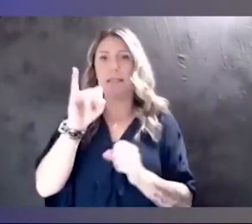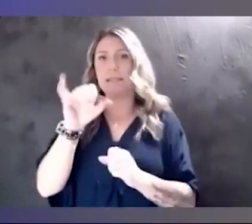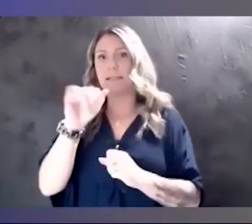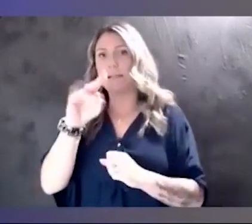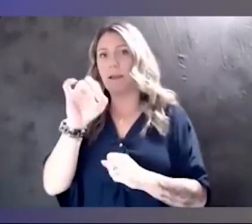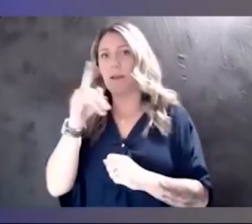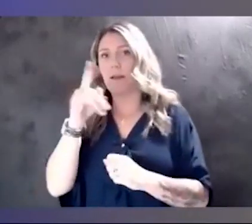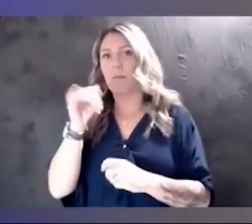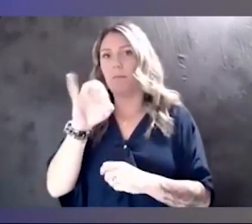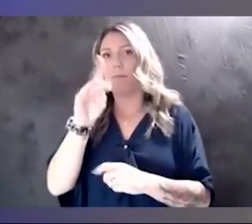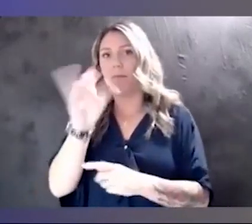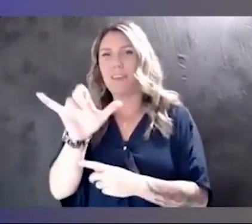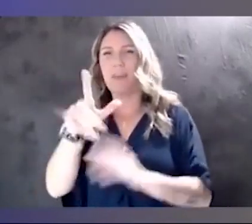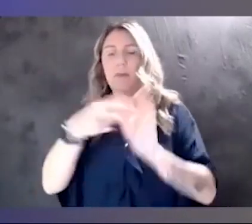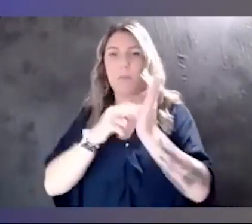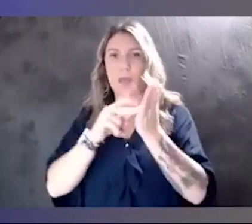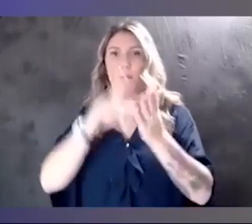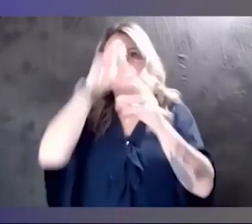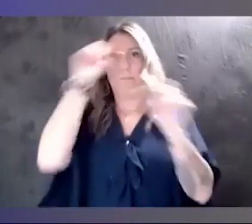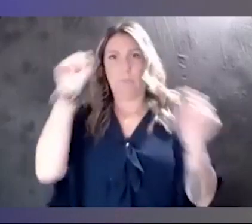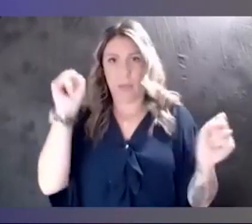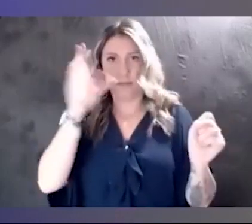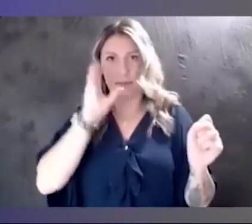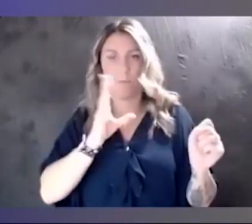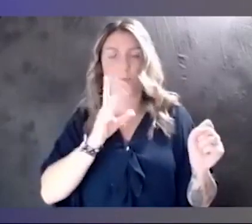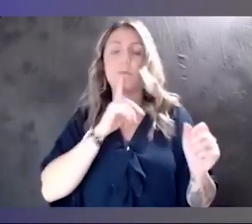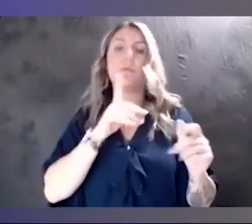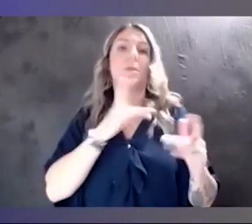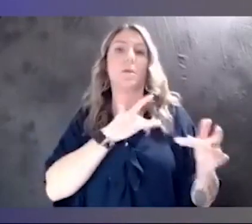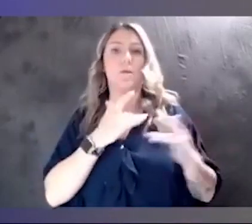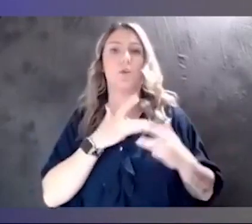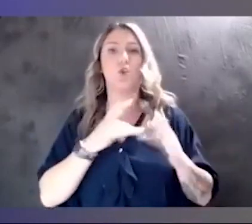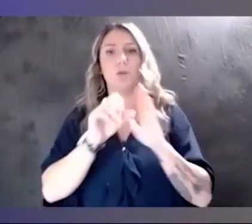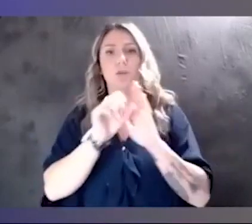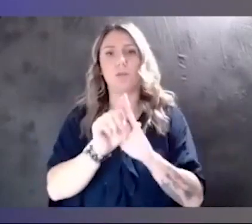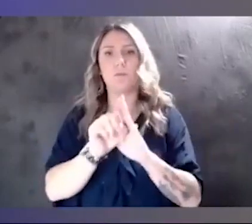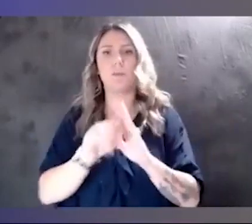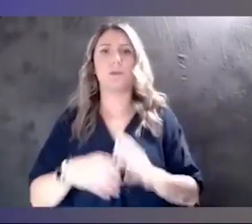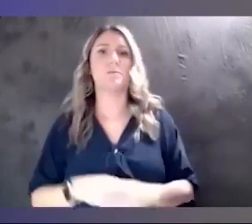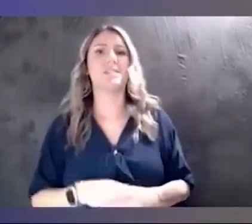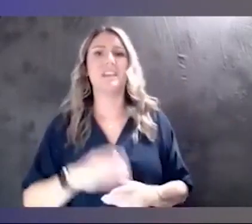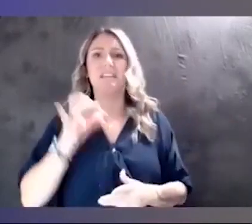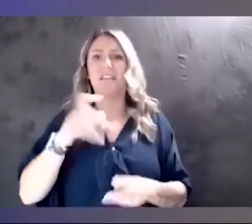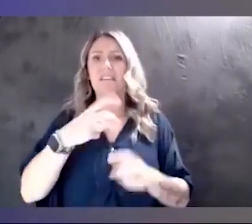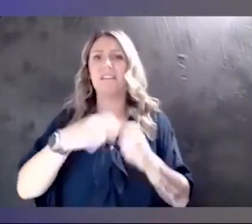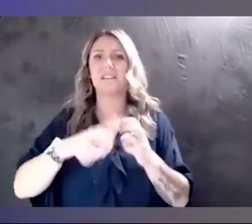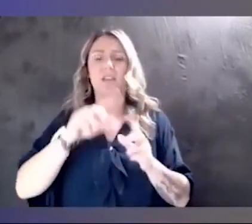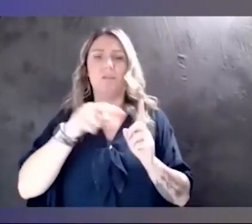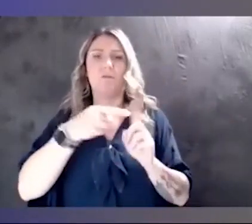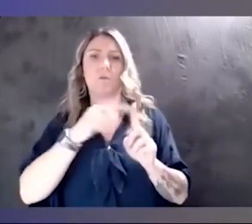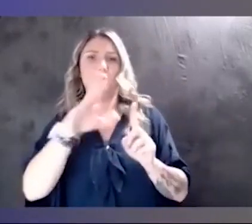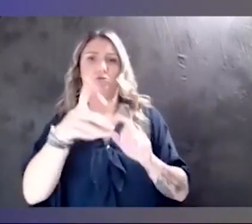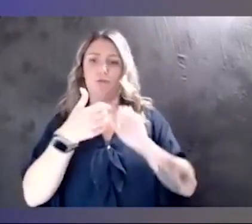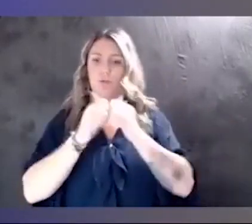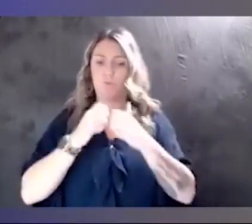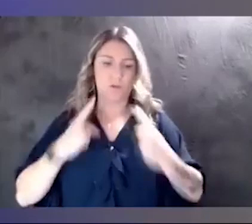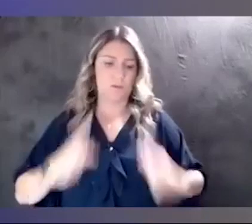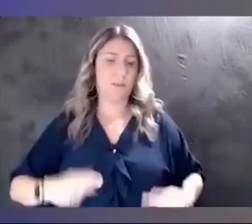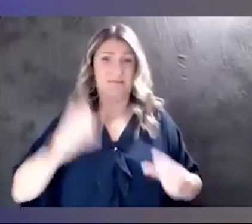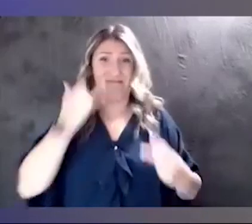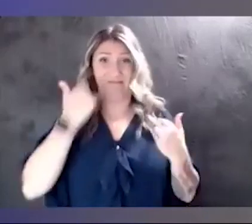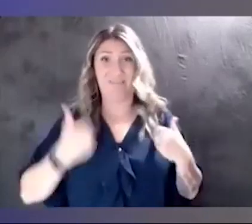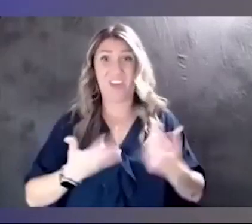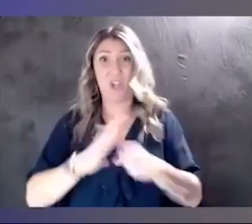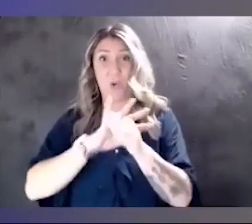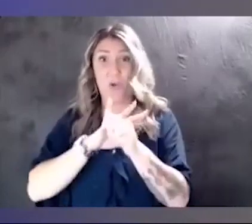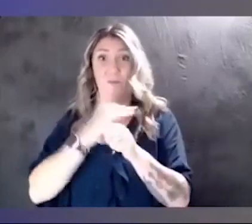Obviously, those would be very, very concerning symptoms. And that's on, when you go to get your sports physical with your doctor, if you've had COVID, they should be asking those questions.